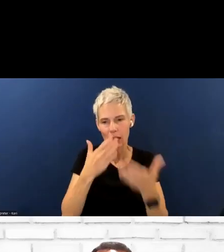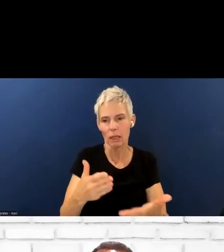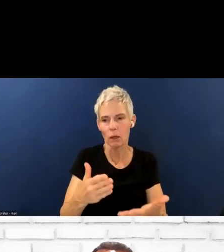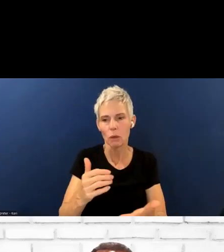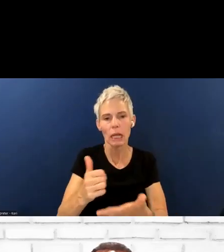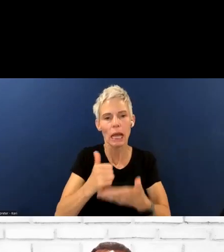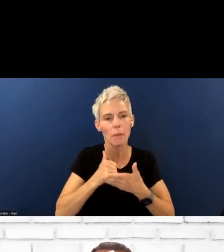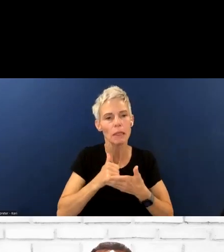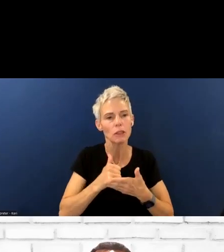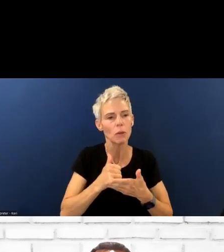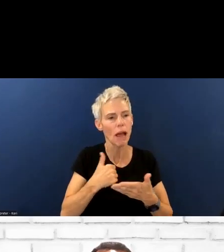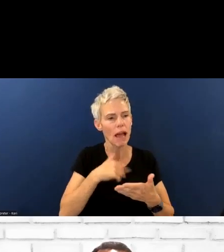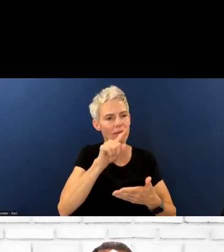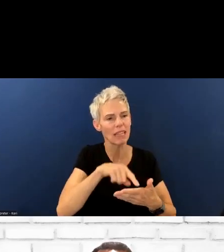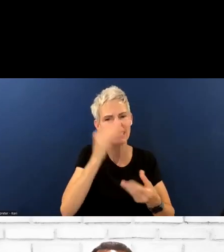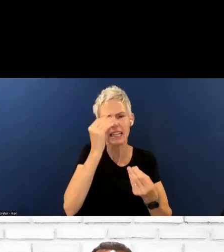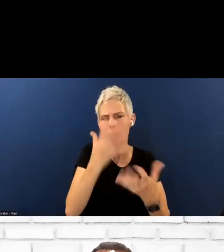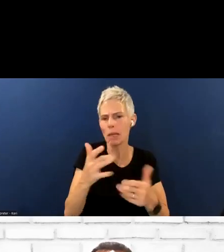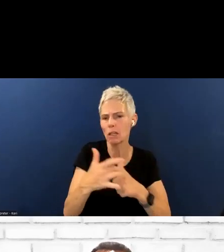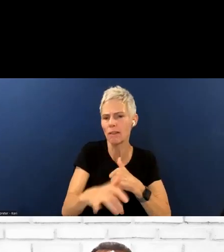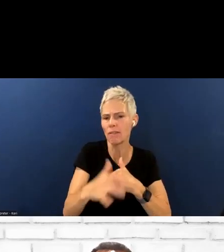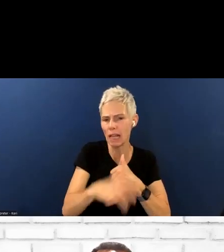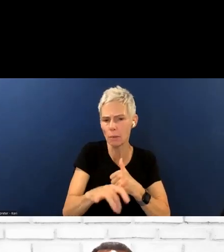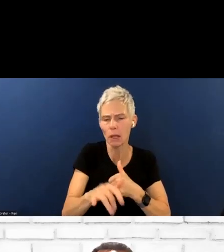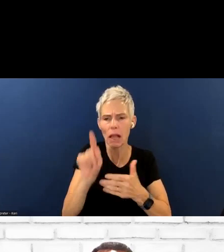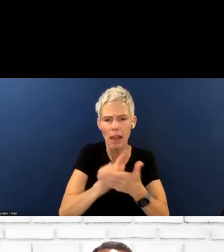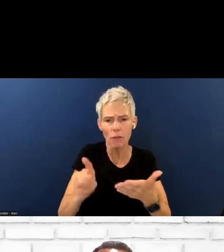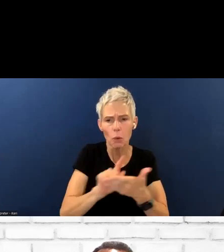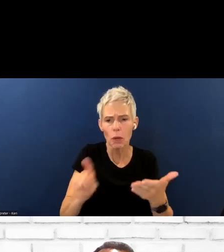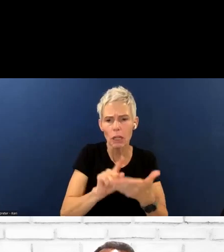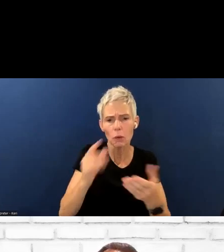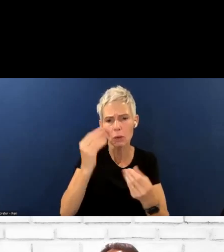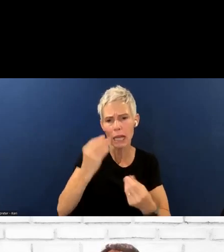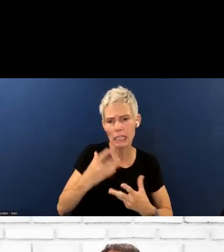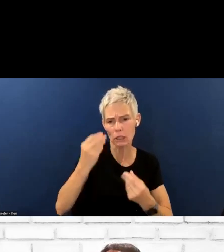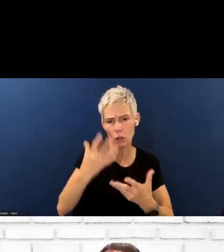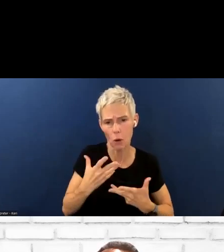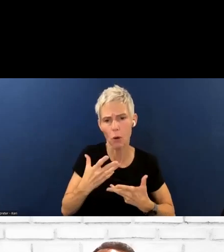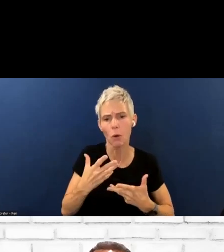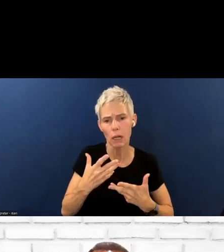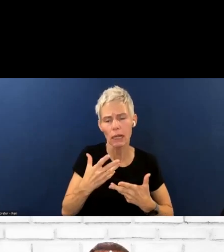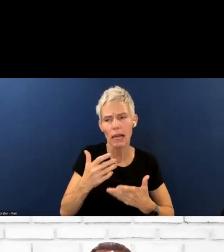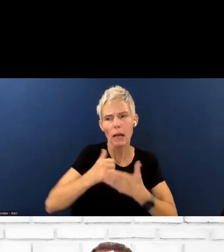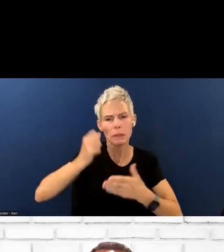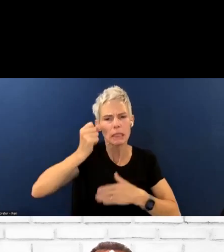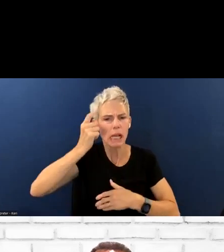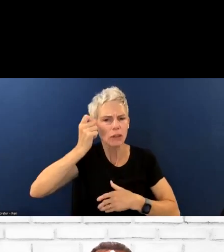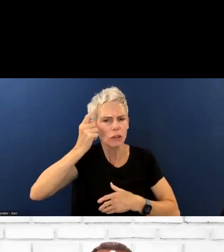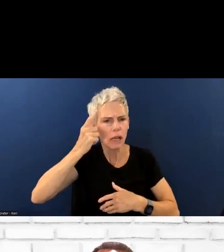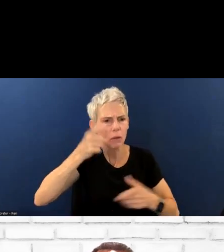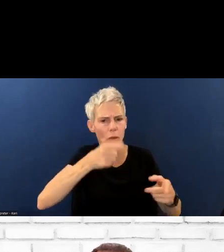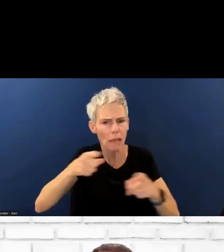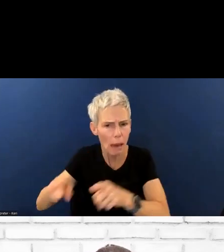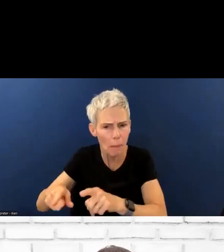this data available to us, and we're so thankful when you bring it to us each week, because it really keeps us at the cusp of understanding what is going on